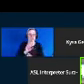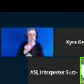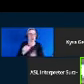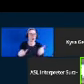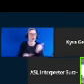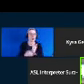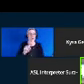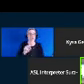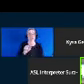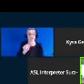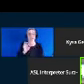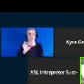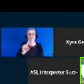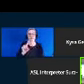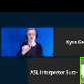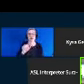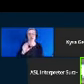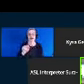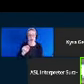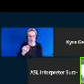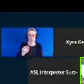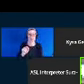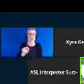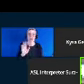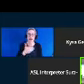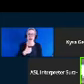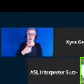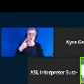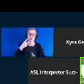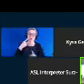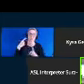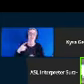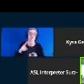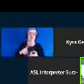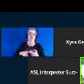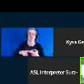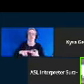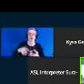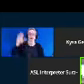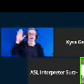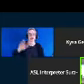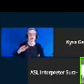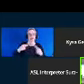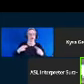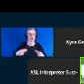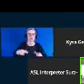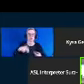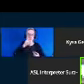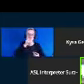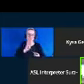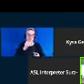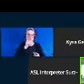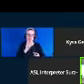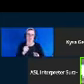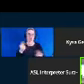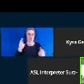our congressional charter. Our mission at the Red Cross is to alleviate human suffering in the face of emergencies through